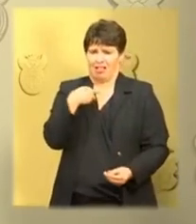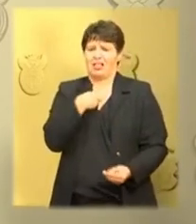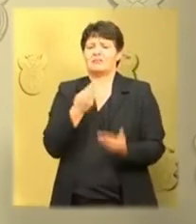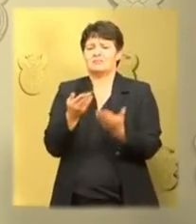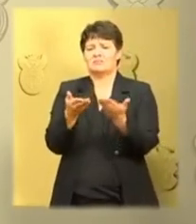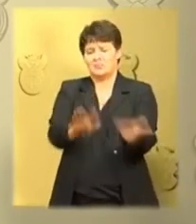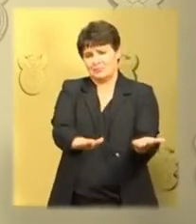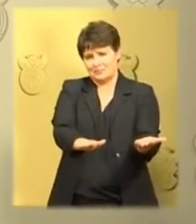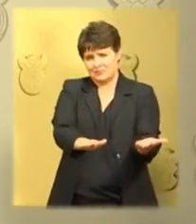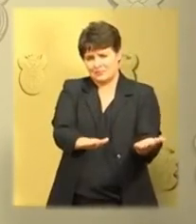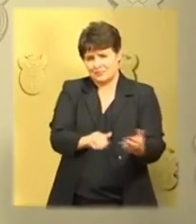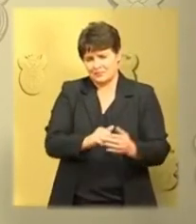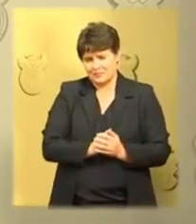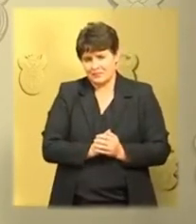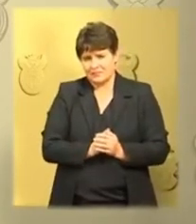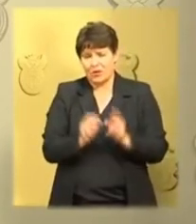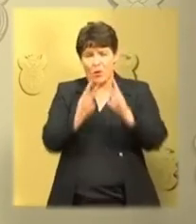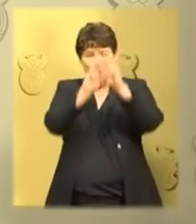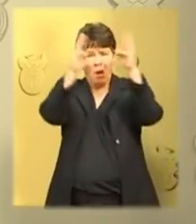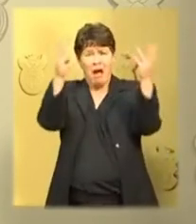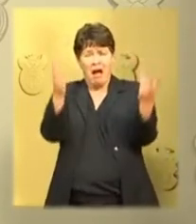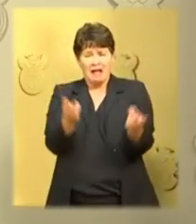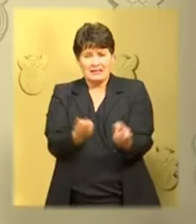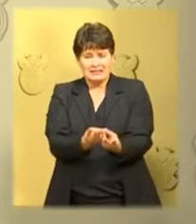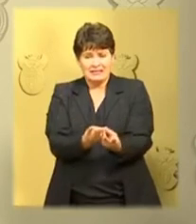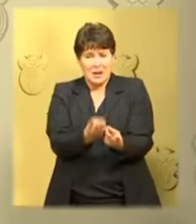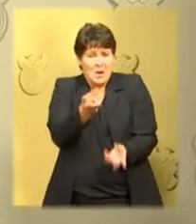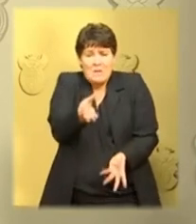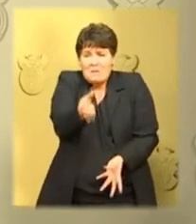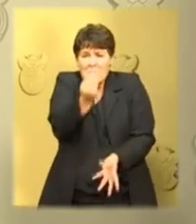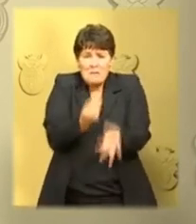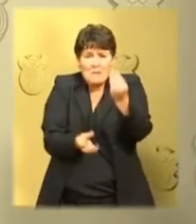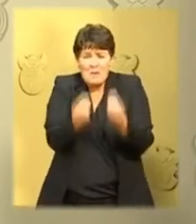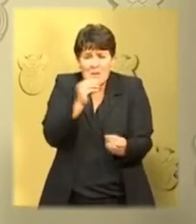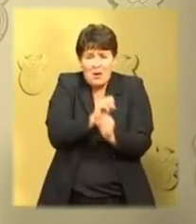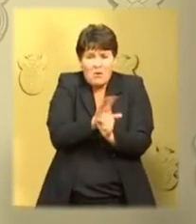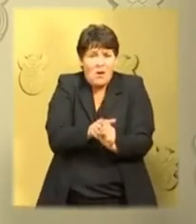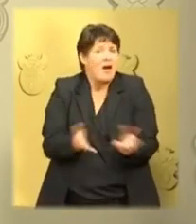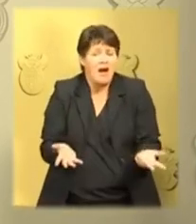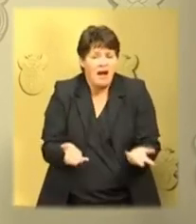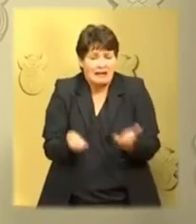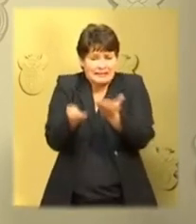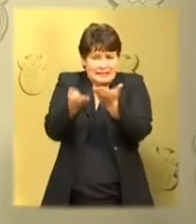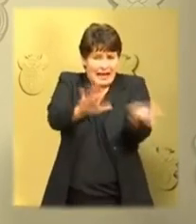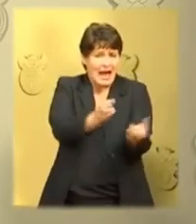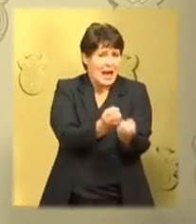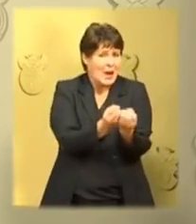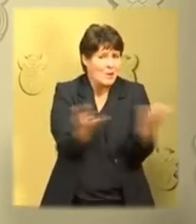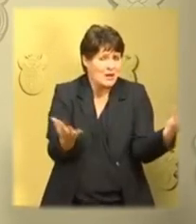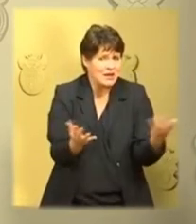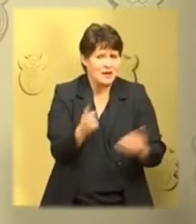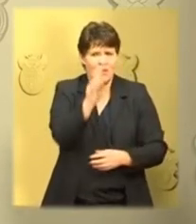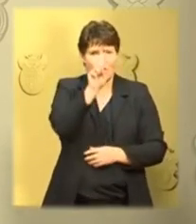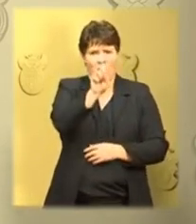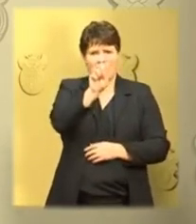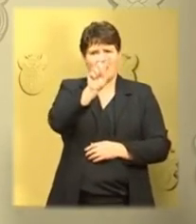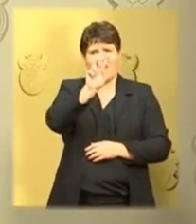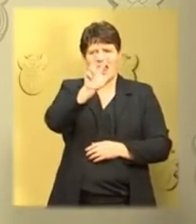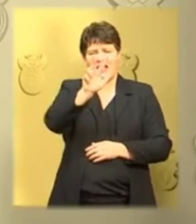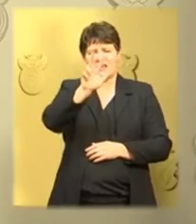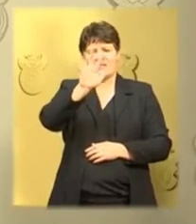world, more than 185,000 people have succumbed to the disease. Here